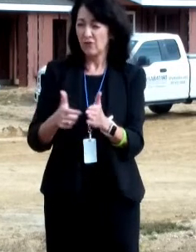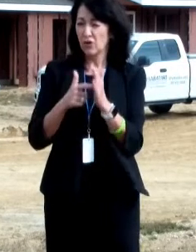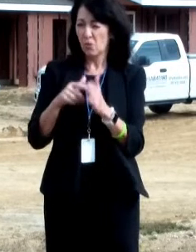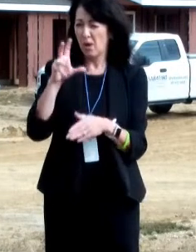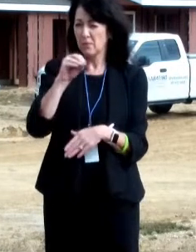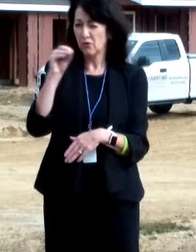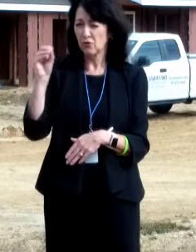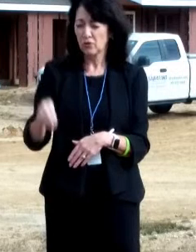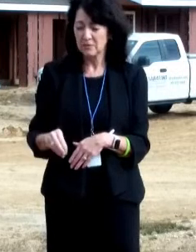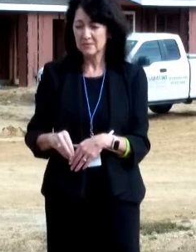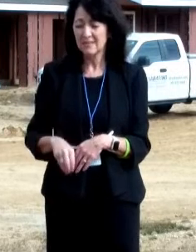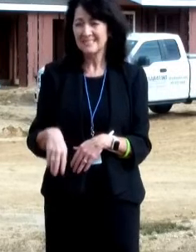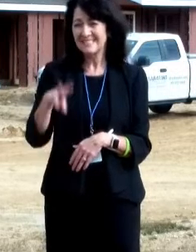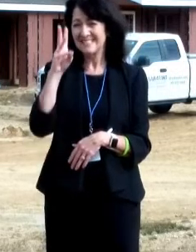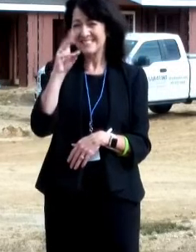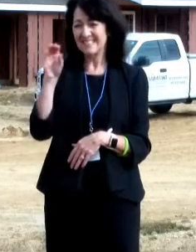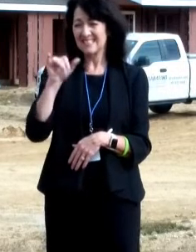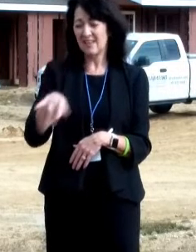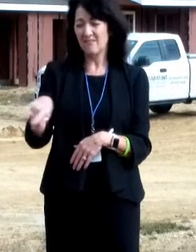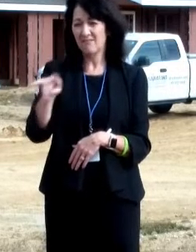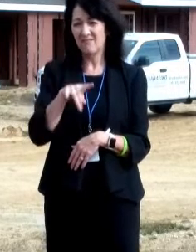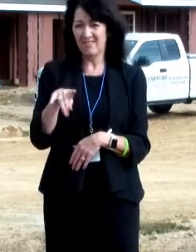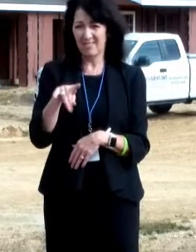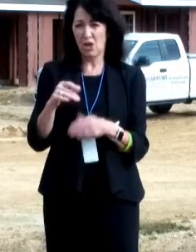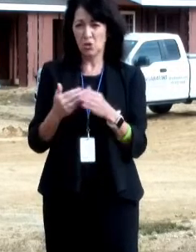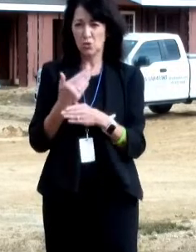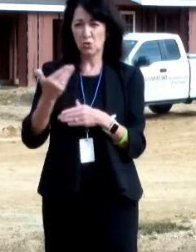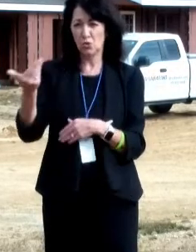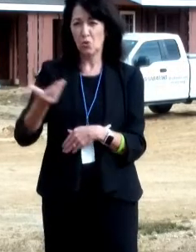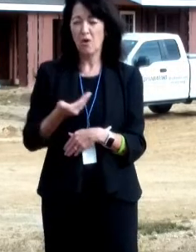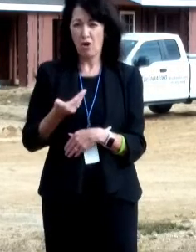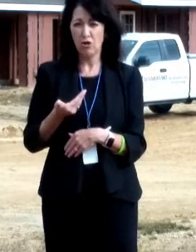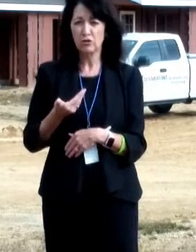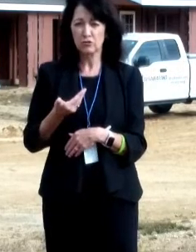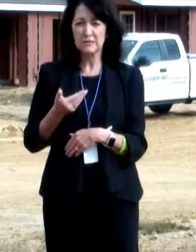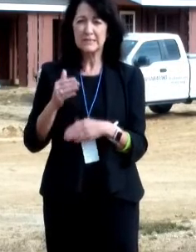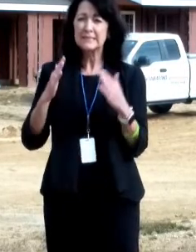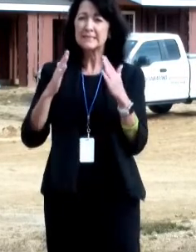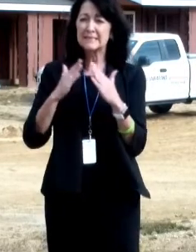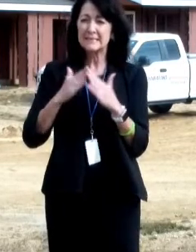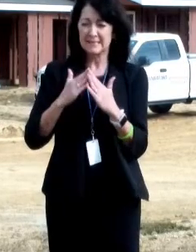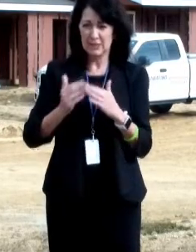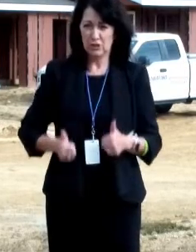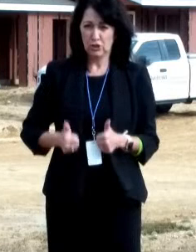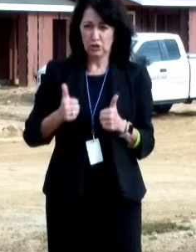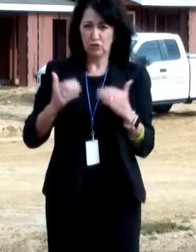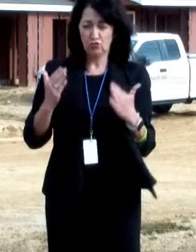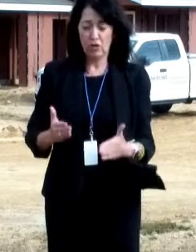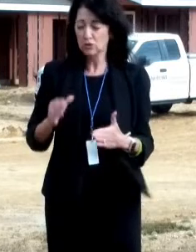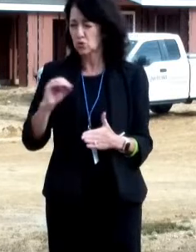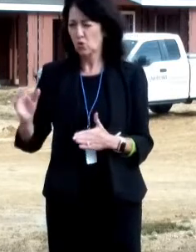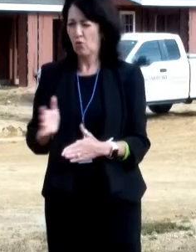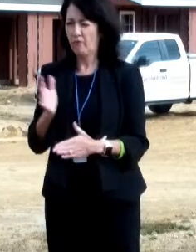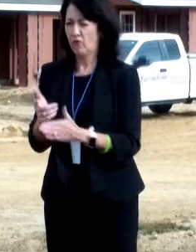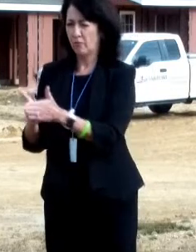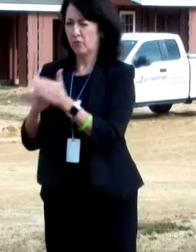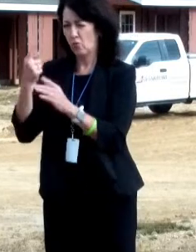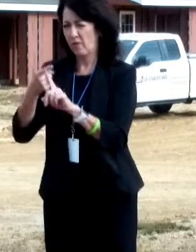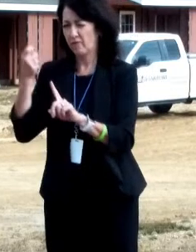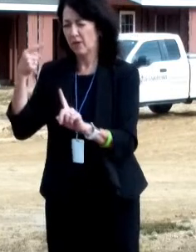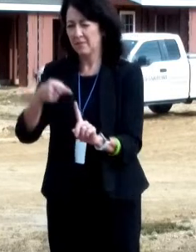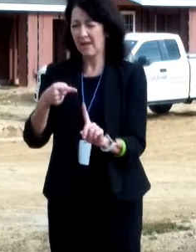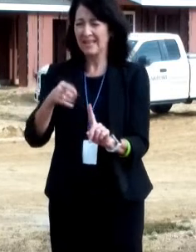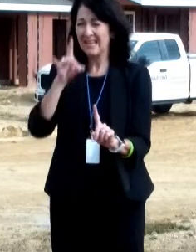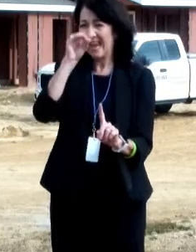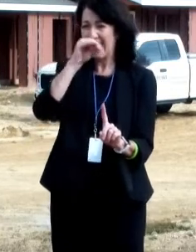hires are city residents. That is no formal requirement. 80% of the companies working on this project are Delaware